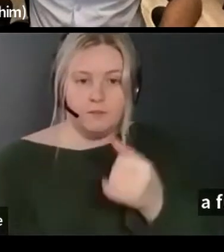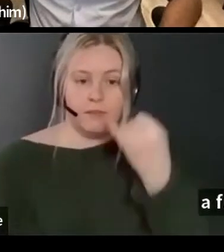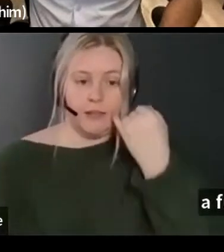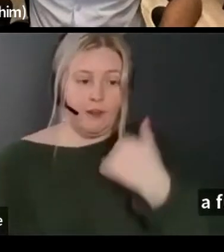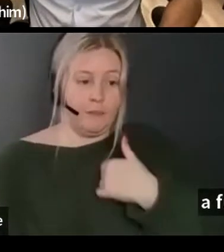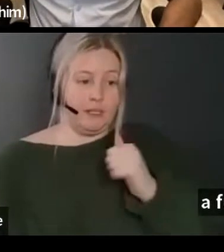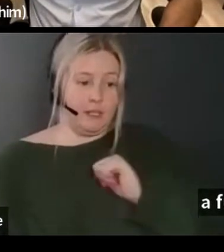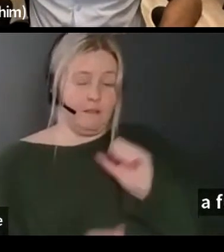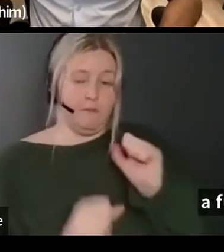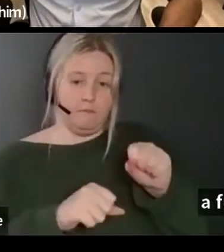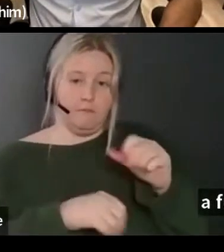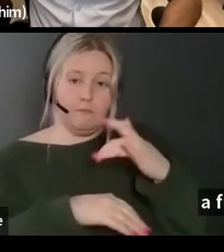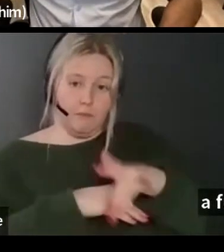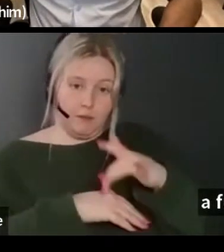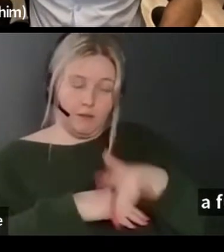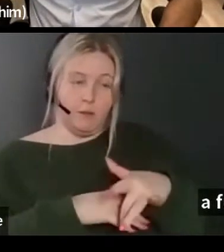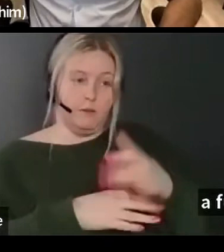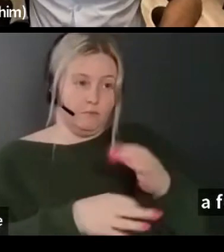capacity.